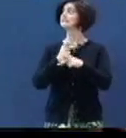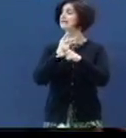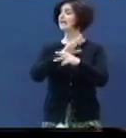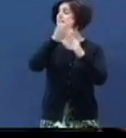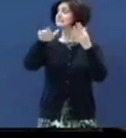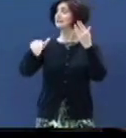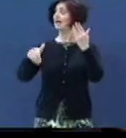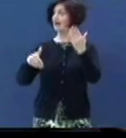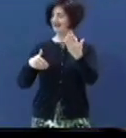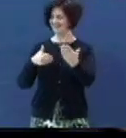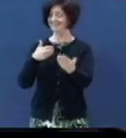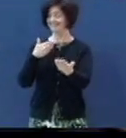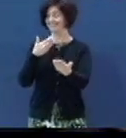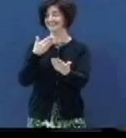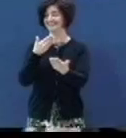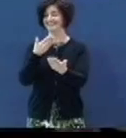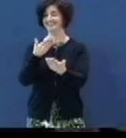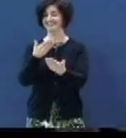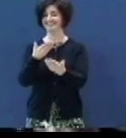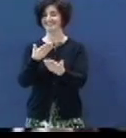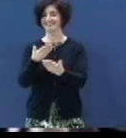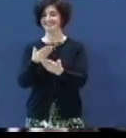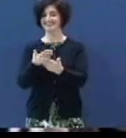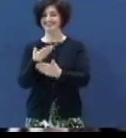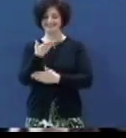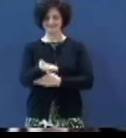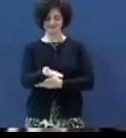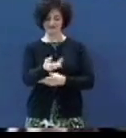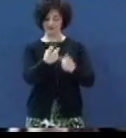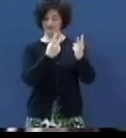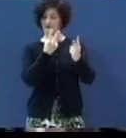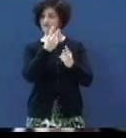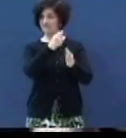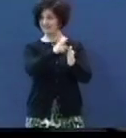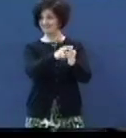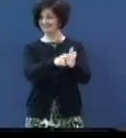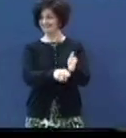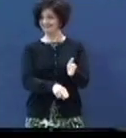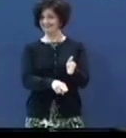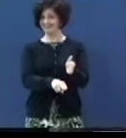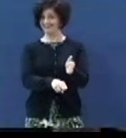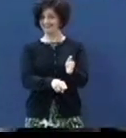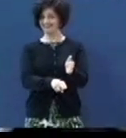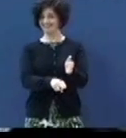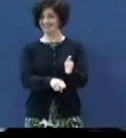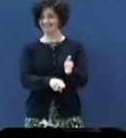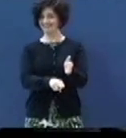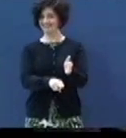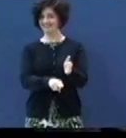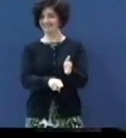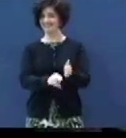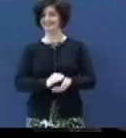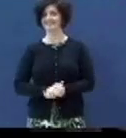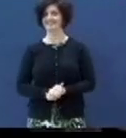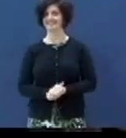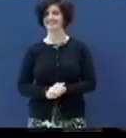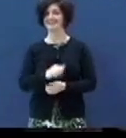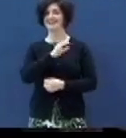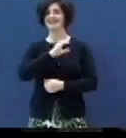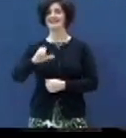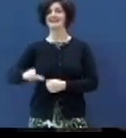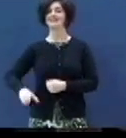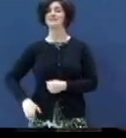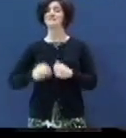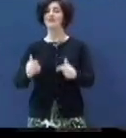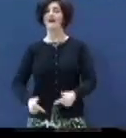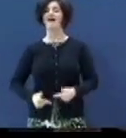Is when you go to that grave, there old Buddha still lays, and Christ lives